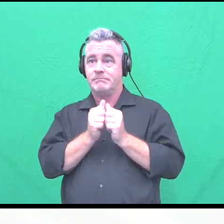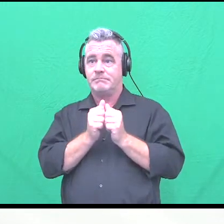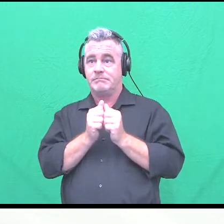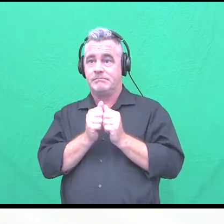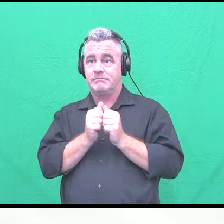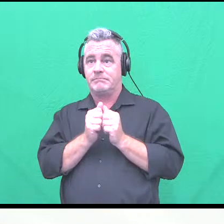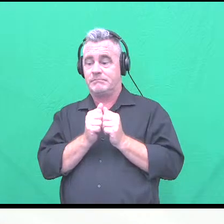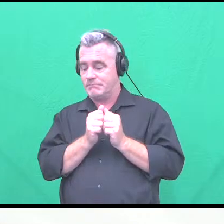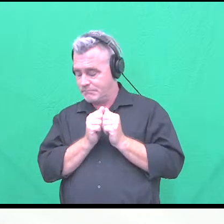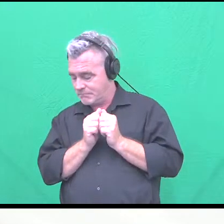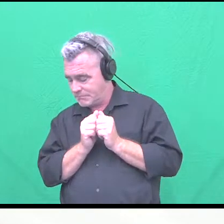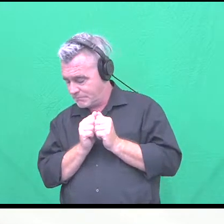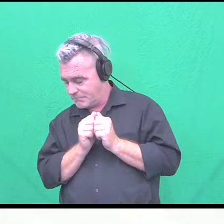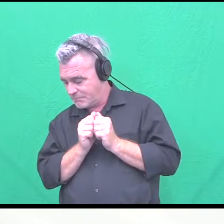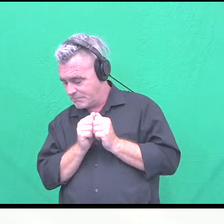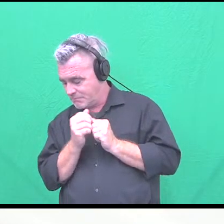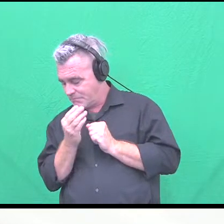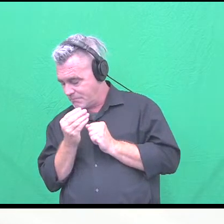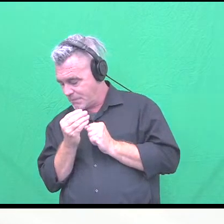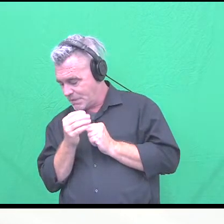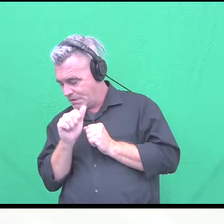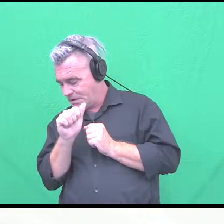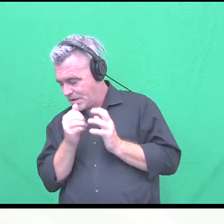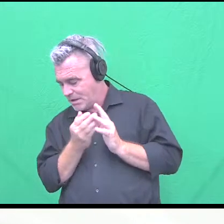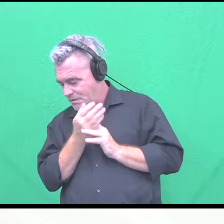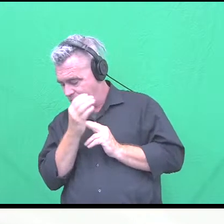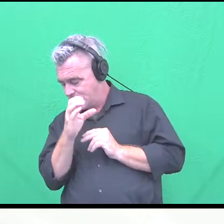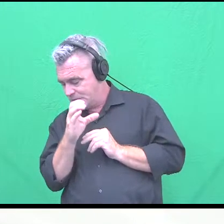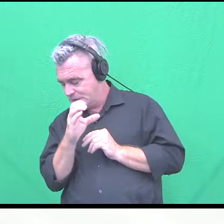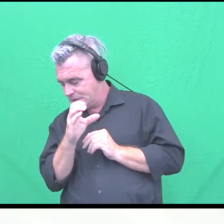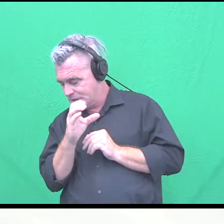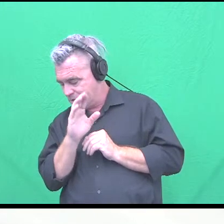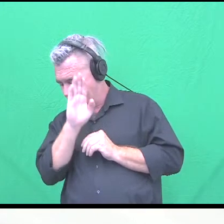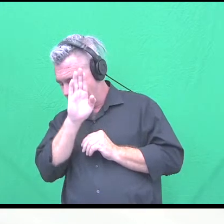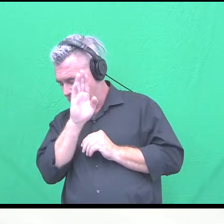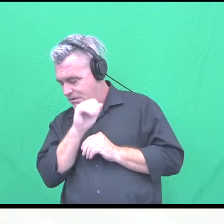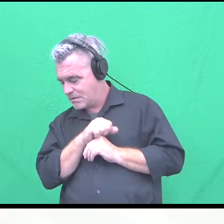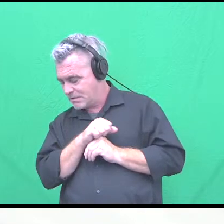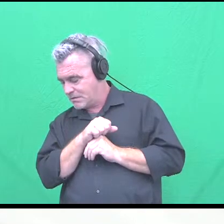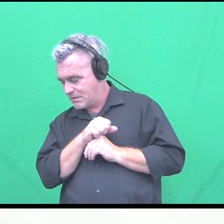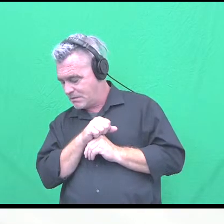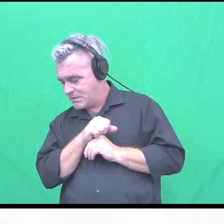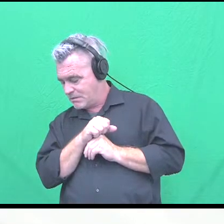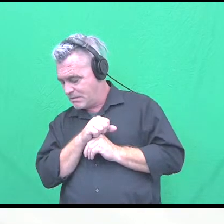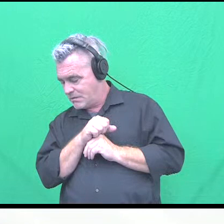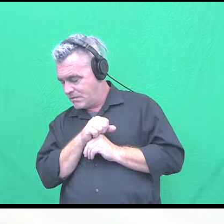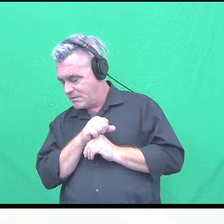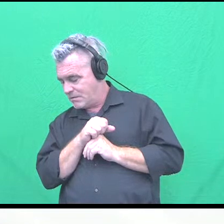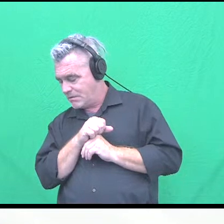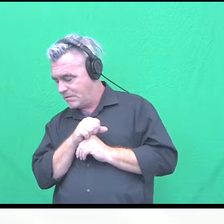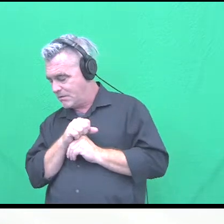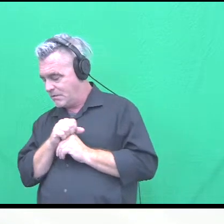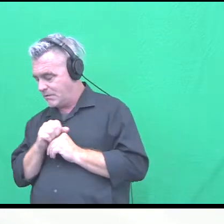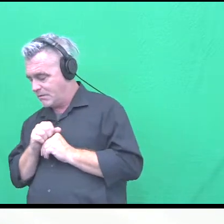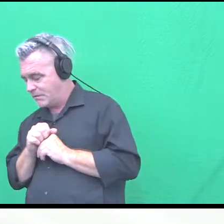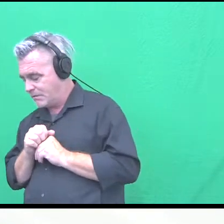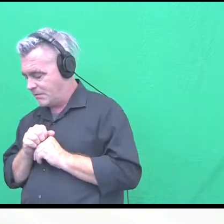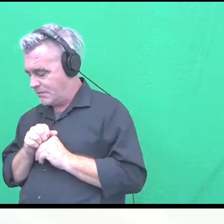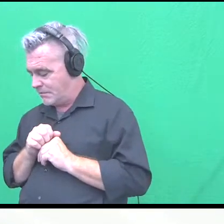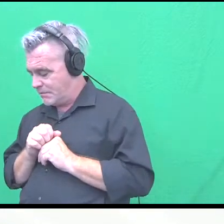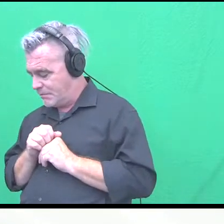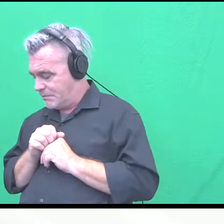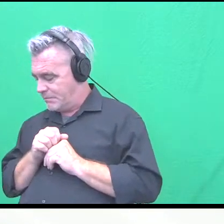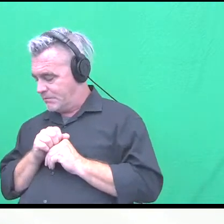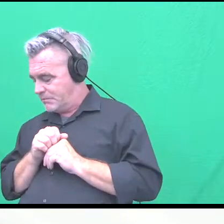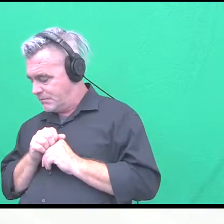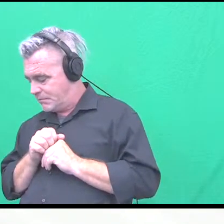14. Sorry, yes. Items 14A through C. Can I get a motion to approve board minutes for June 8th, board study session minutes from June 21st,